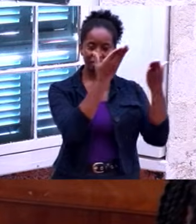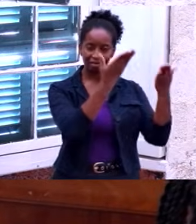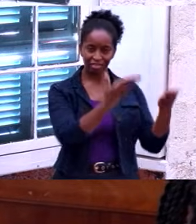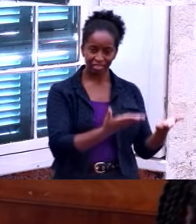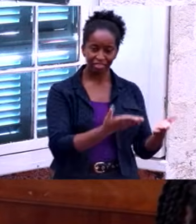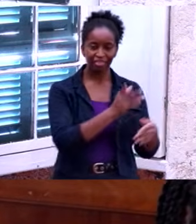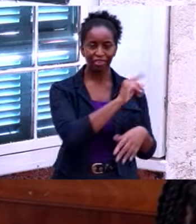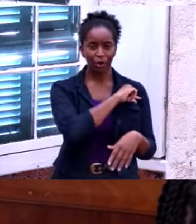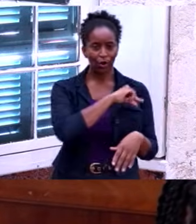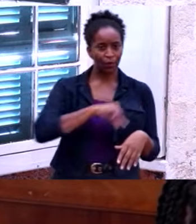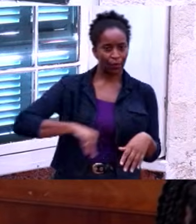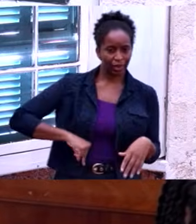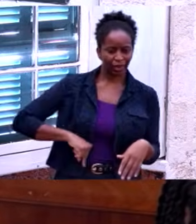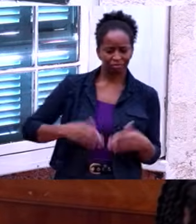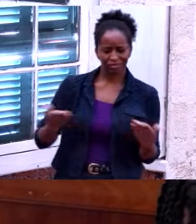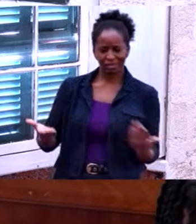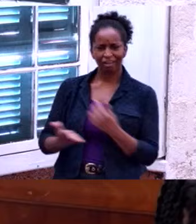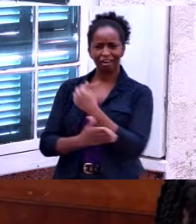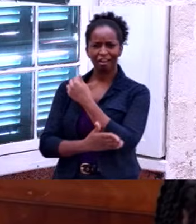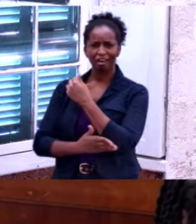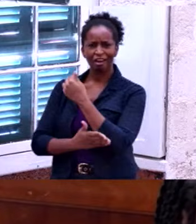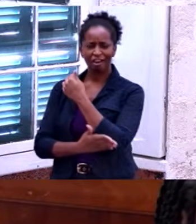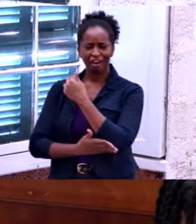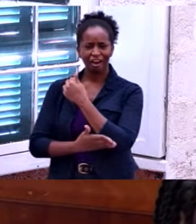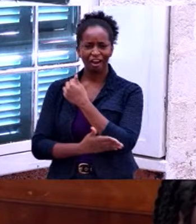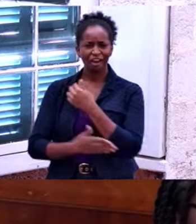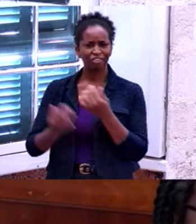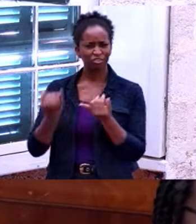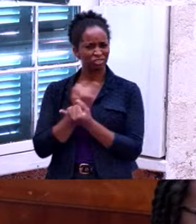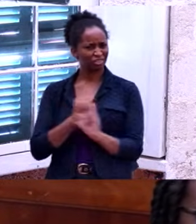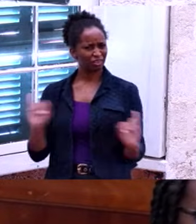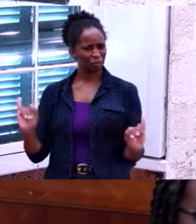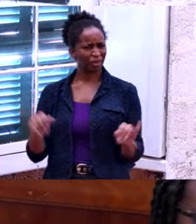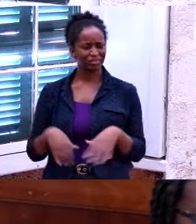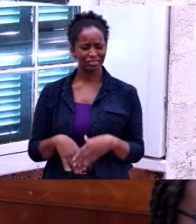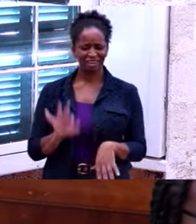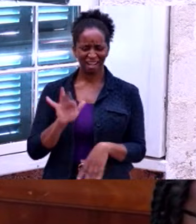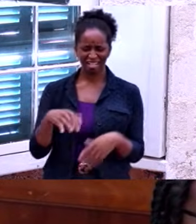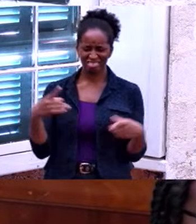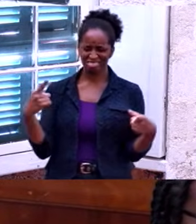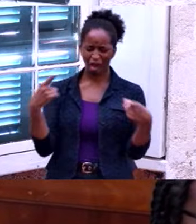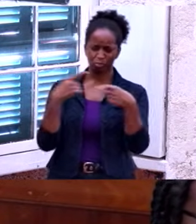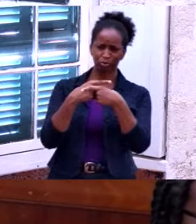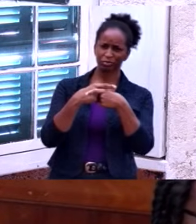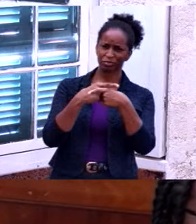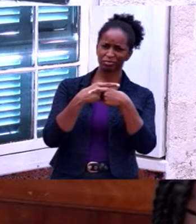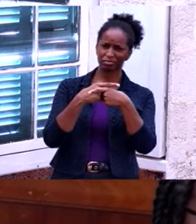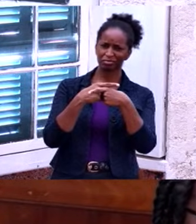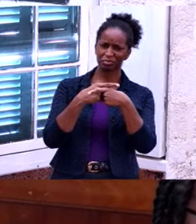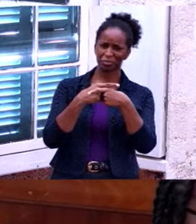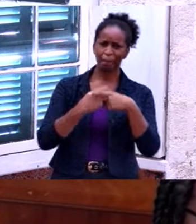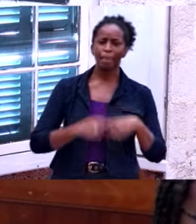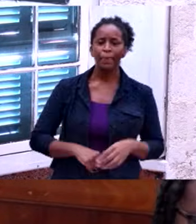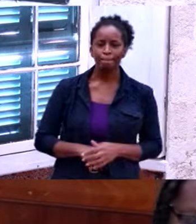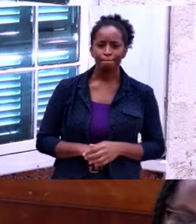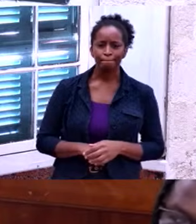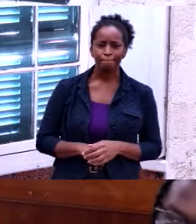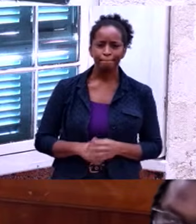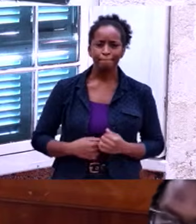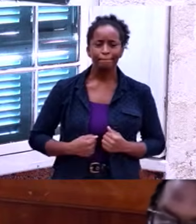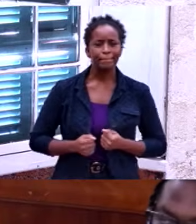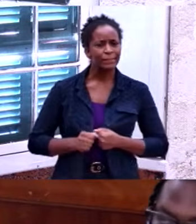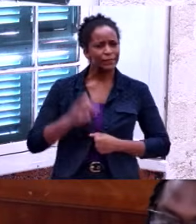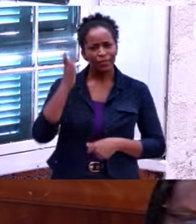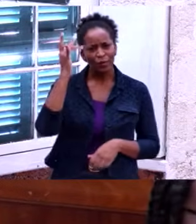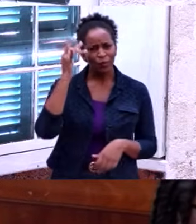that contradiction, as I said before, was the retention of that part of the metaphysical empire that we could not get out of our